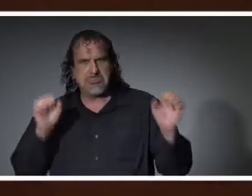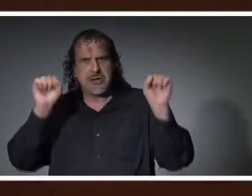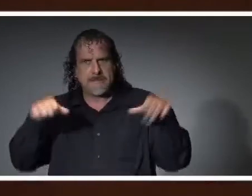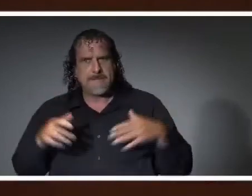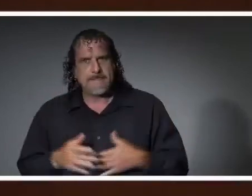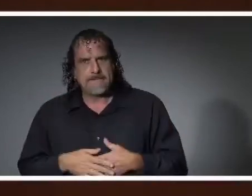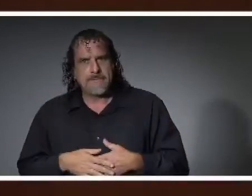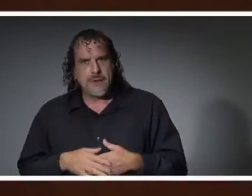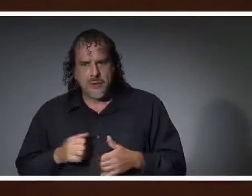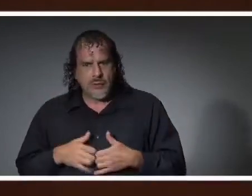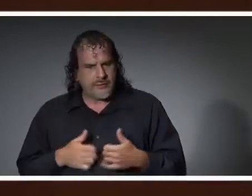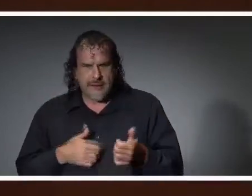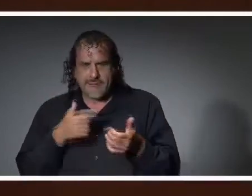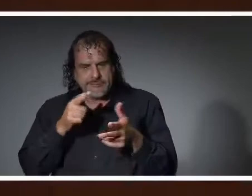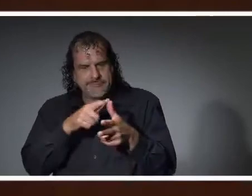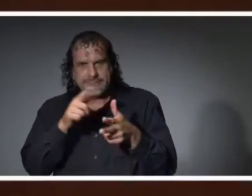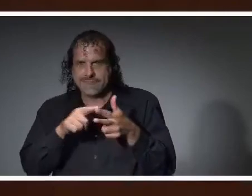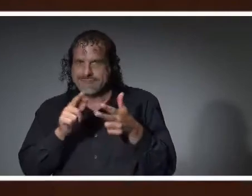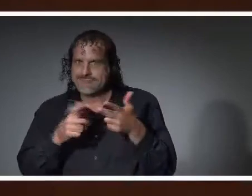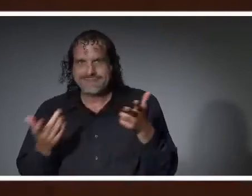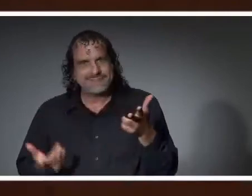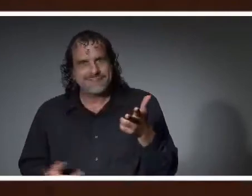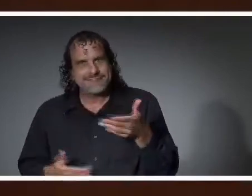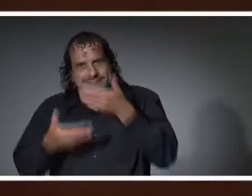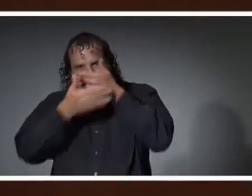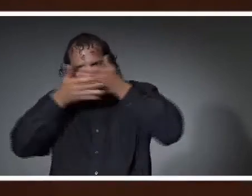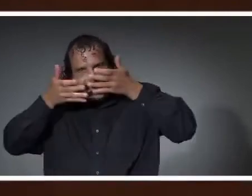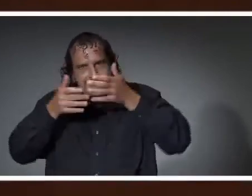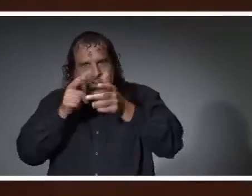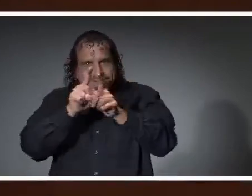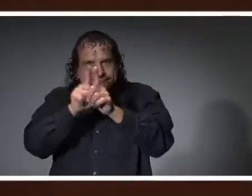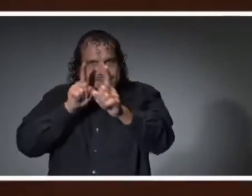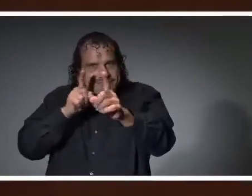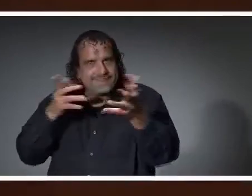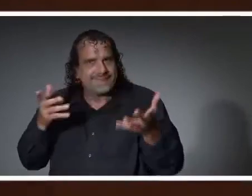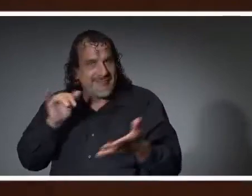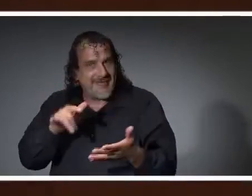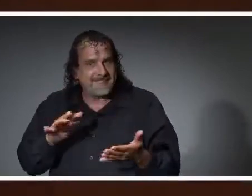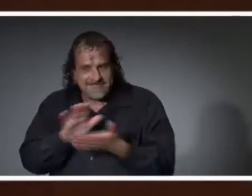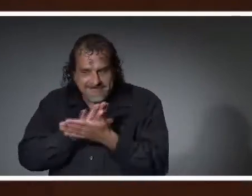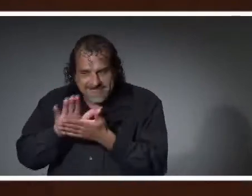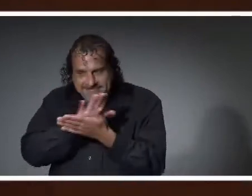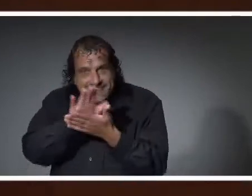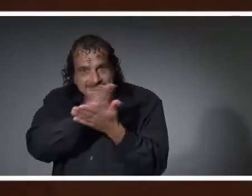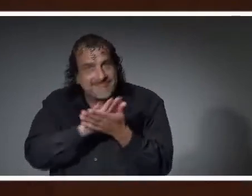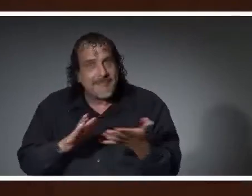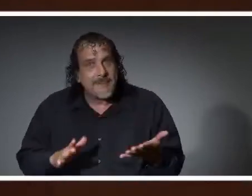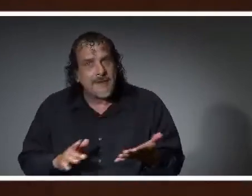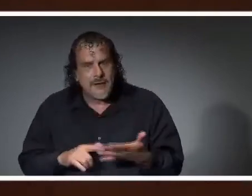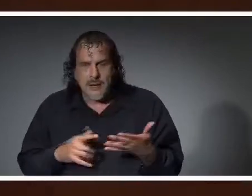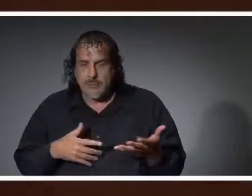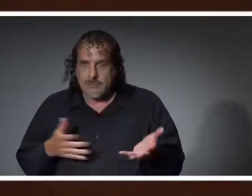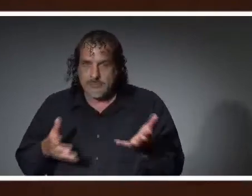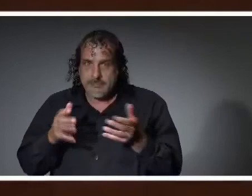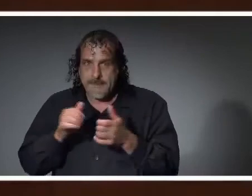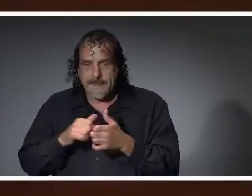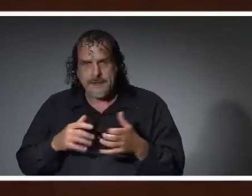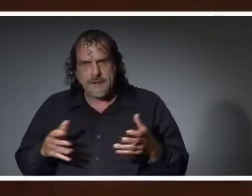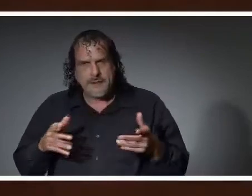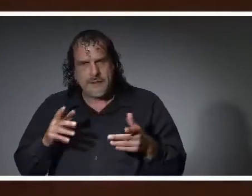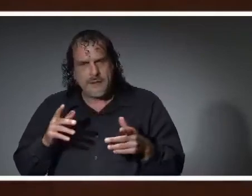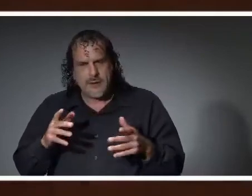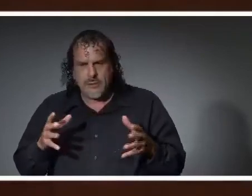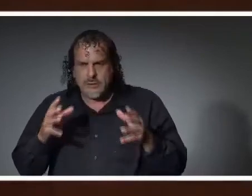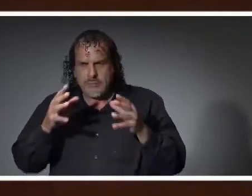we just have to do those simple things, right? The mask and the distance and all that. I would like to strongly encourage everyone to embrace mask